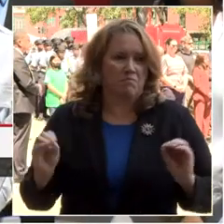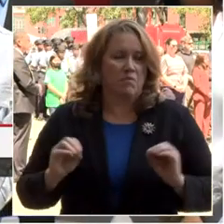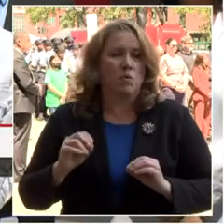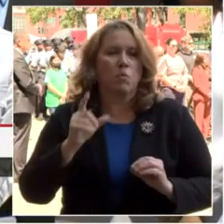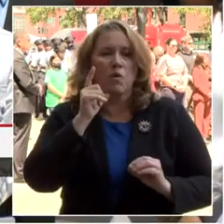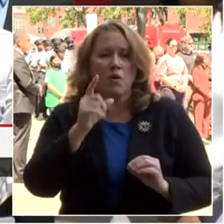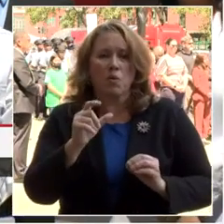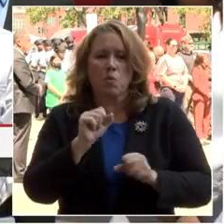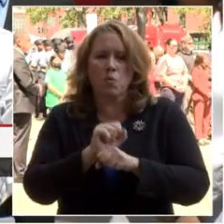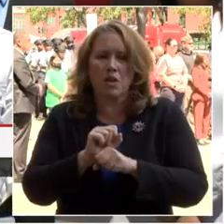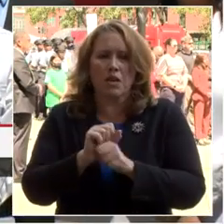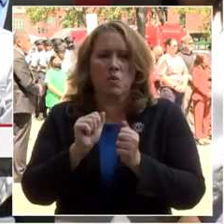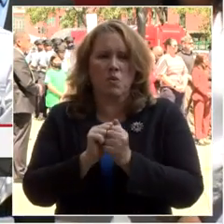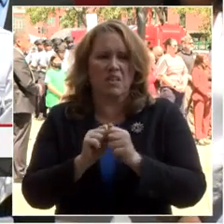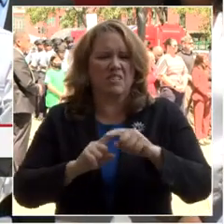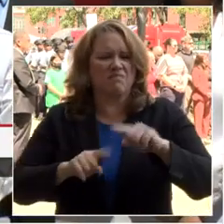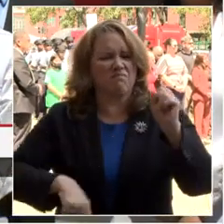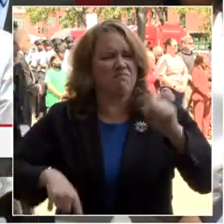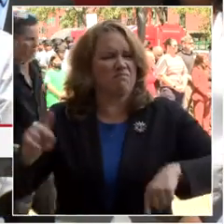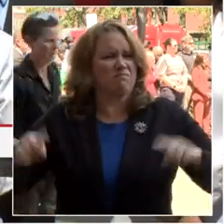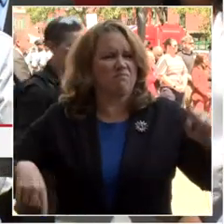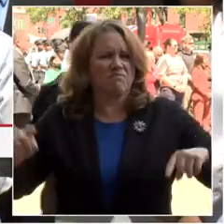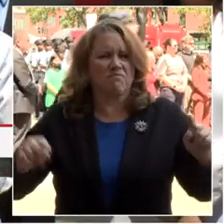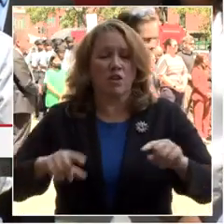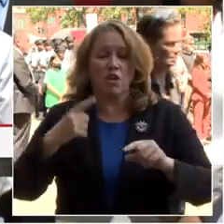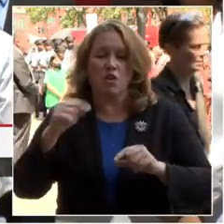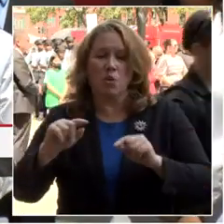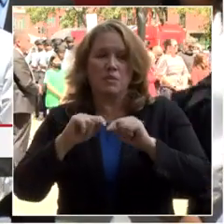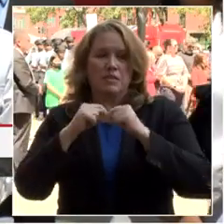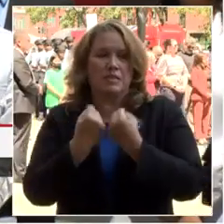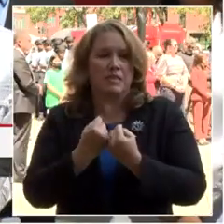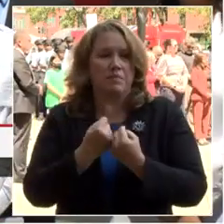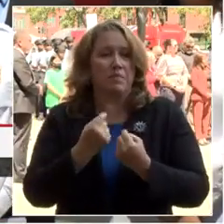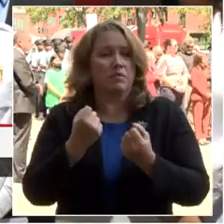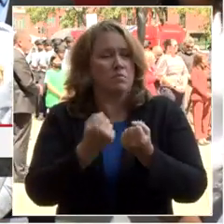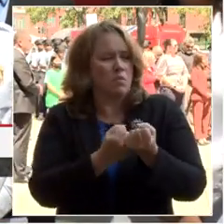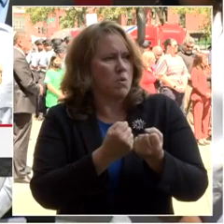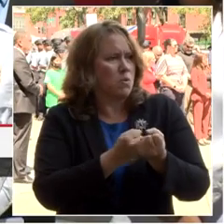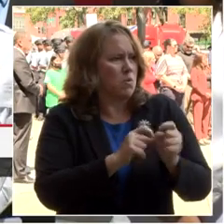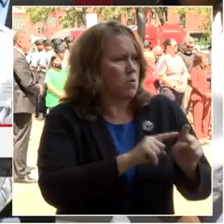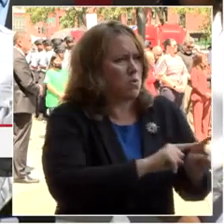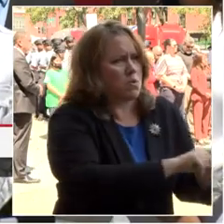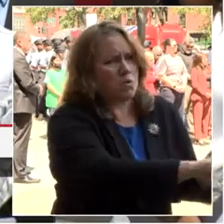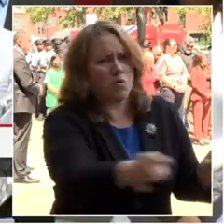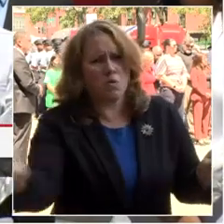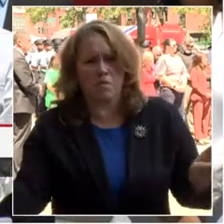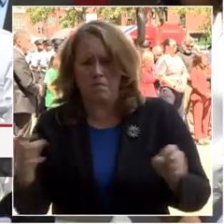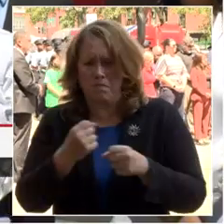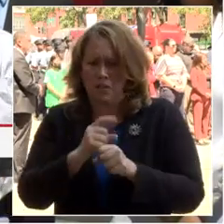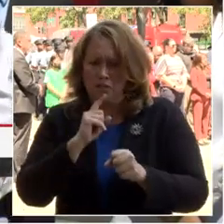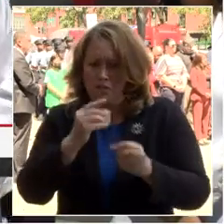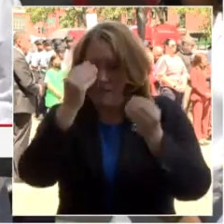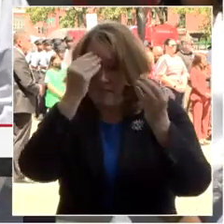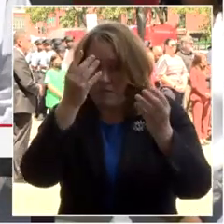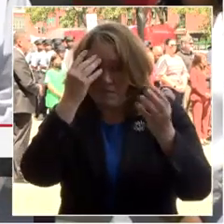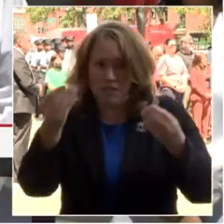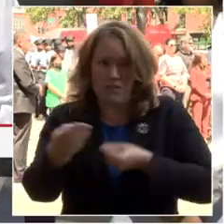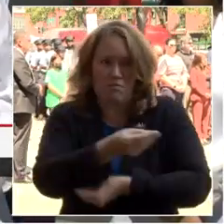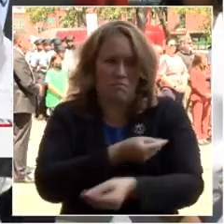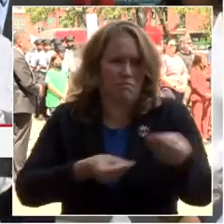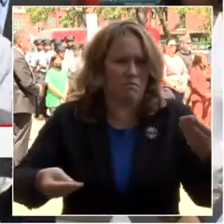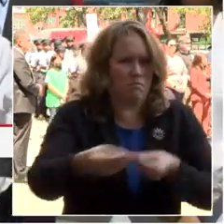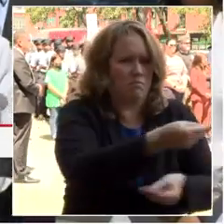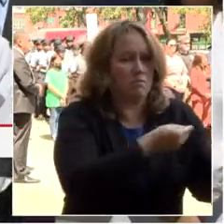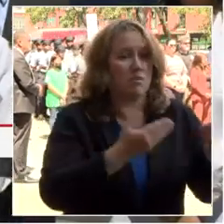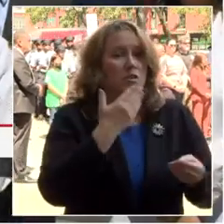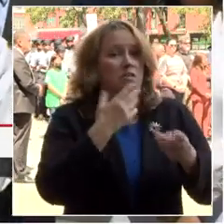the areas that the GO teams are assigned, and they will be sharing information such as meal sites for students, fireworks